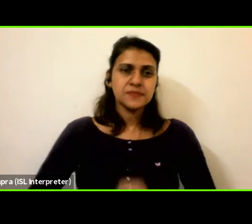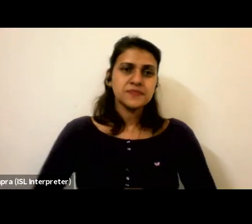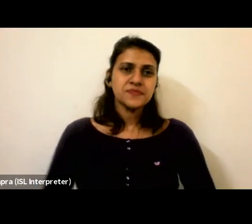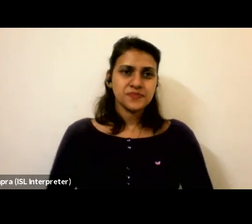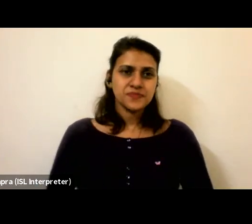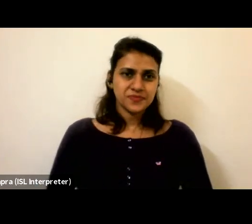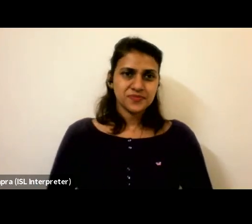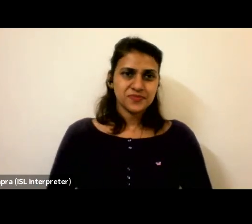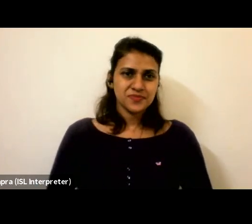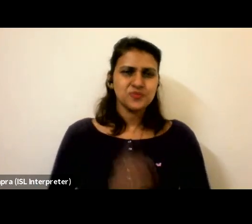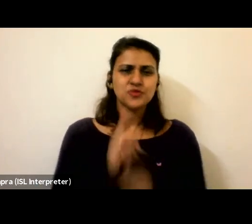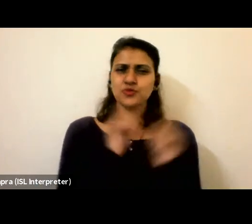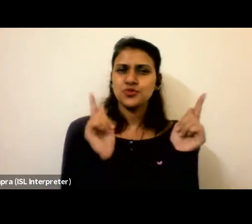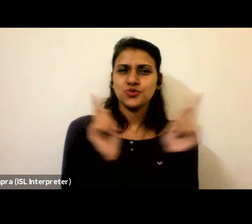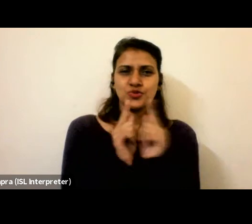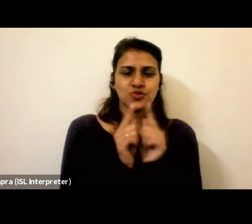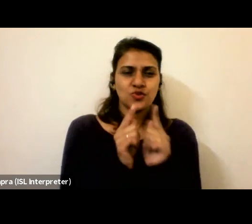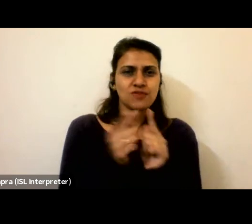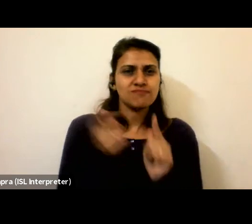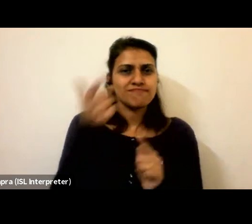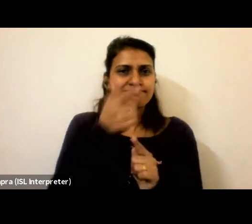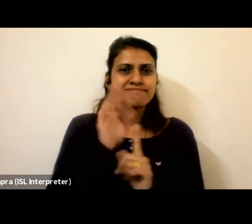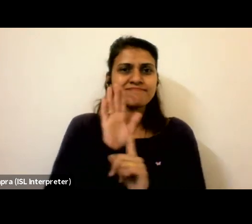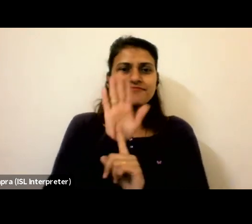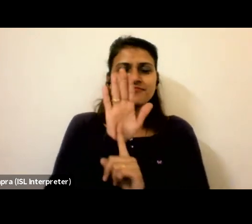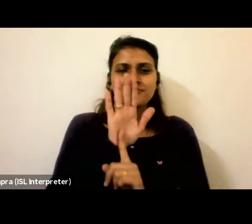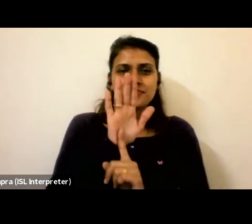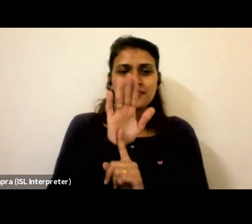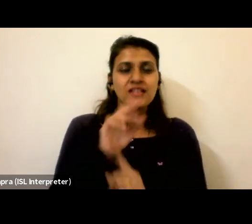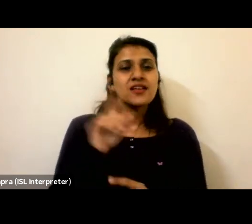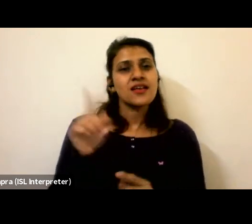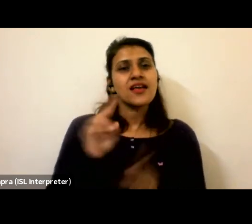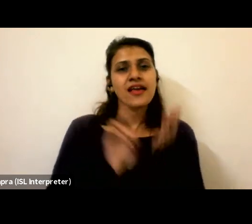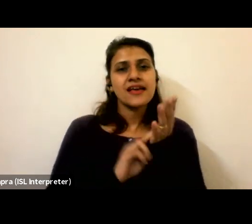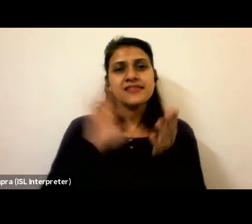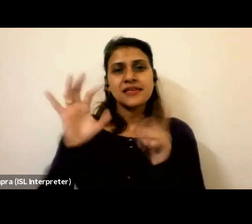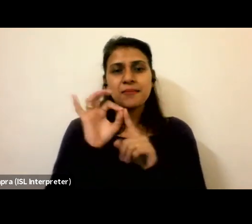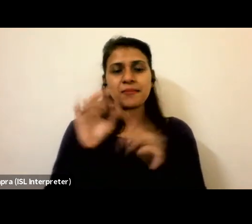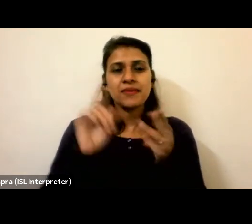That was a short film on the 20 years of the NCPEDP Helen